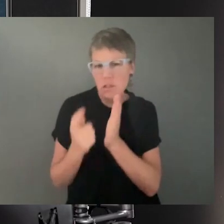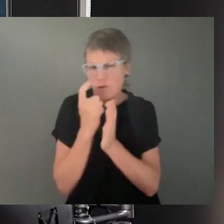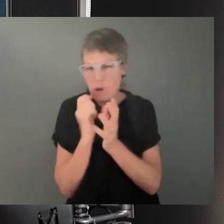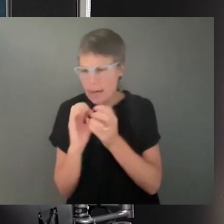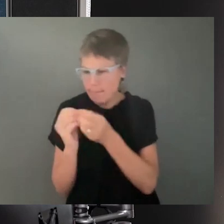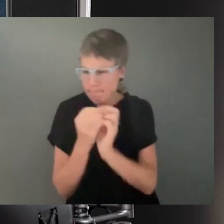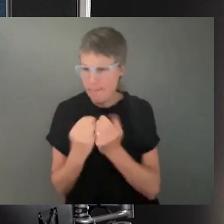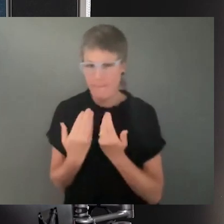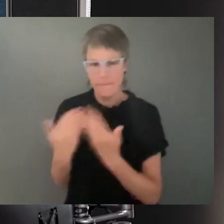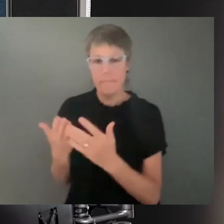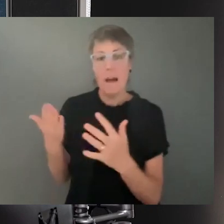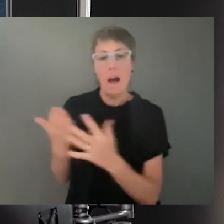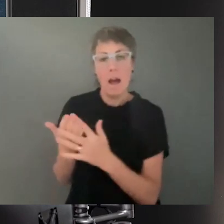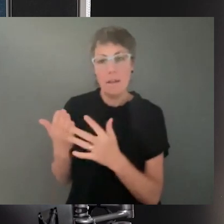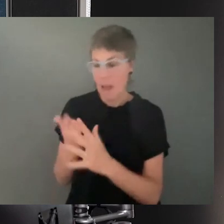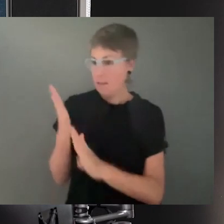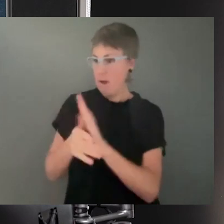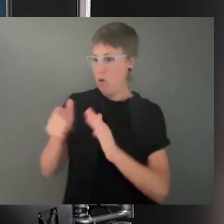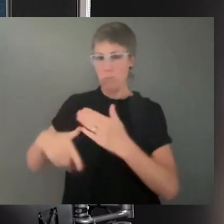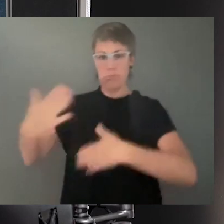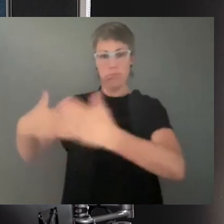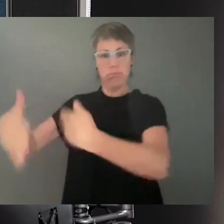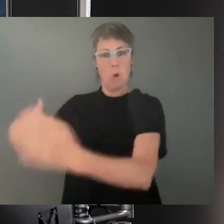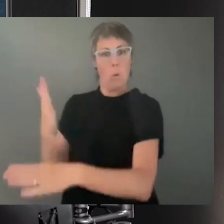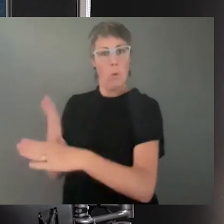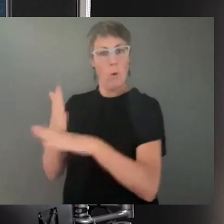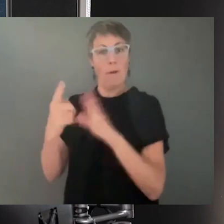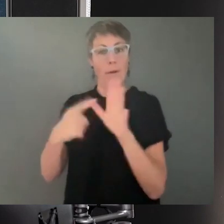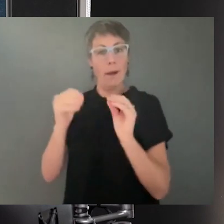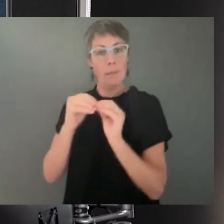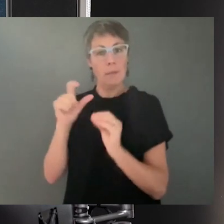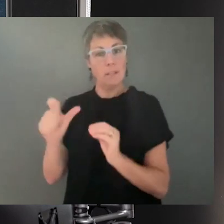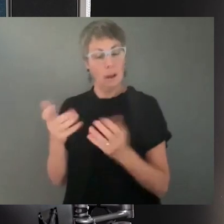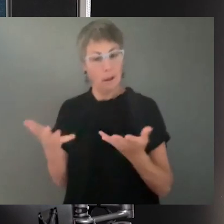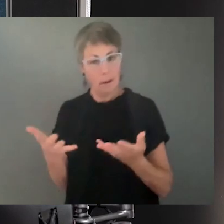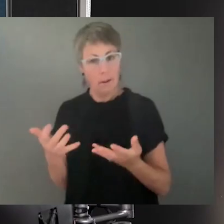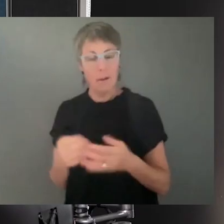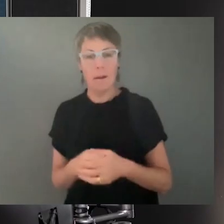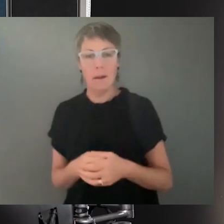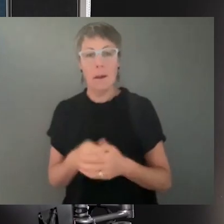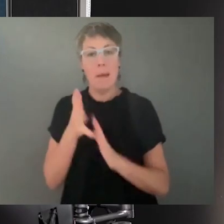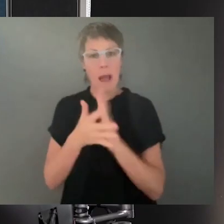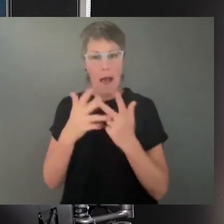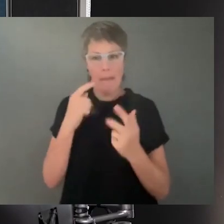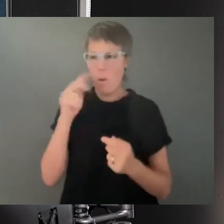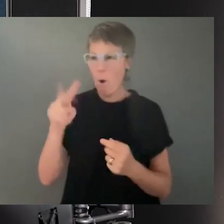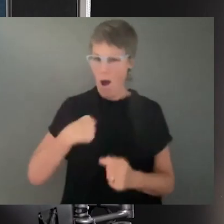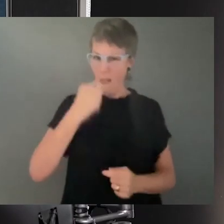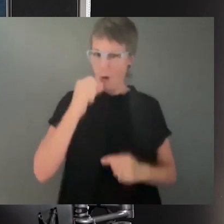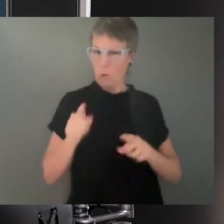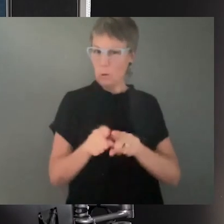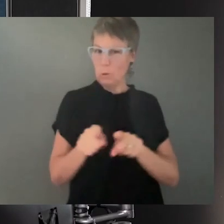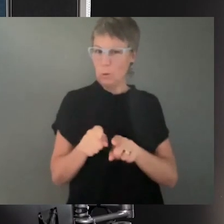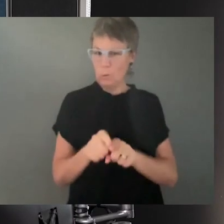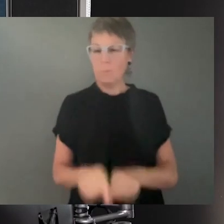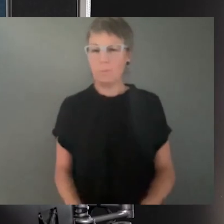attitude towards it, and it's given you a career, and it's given Brendan inspiration and likely many others. I